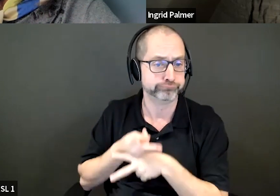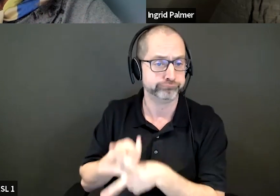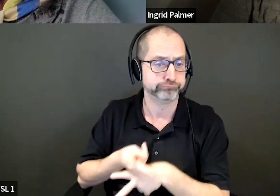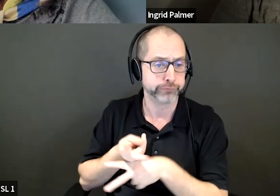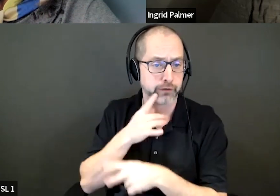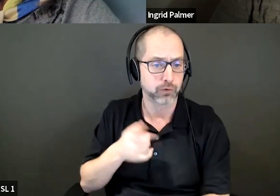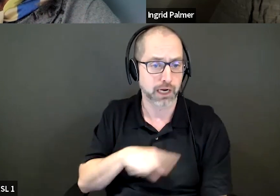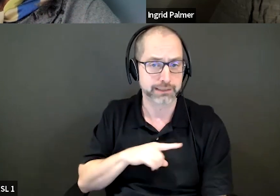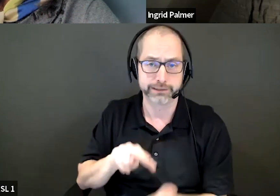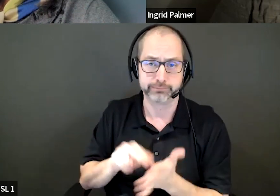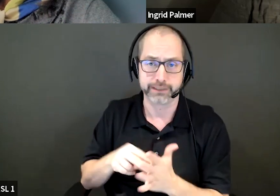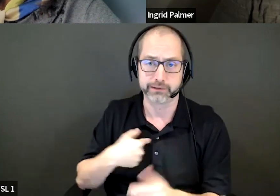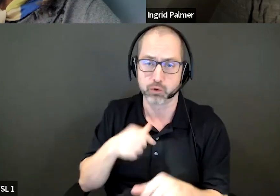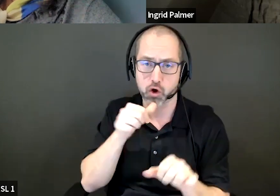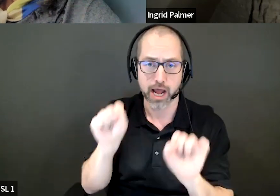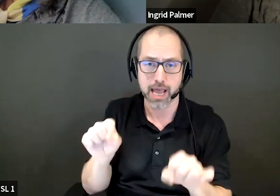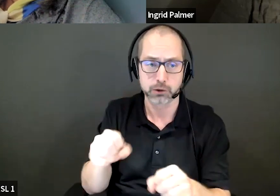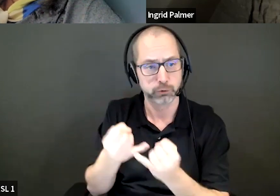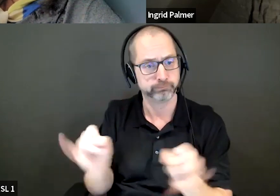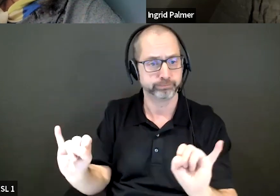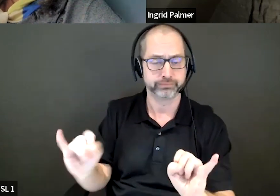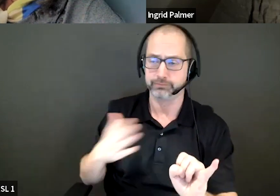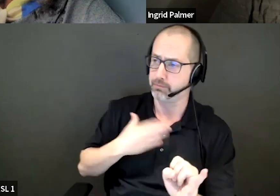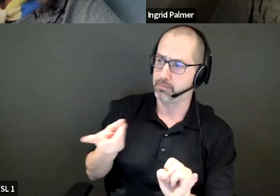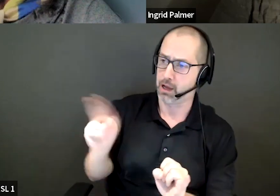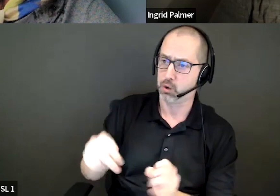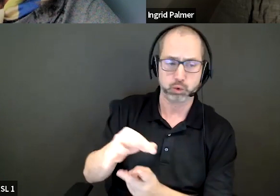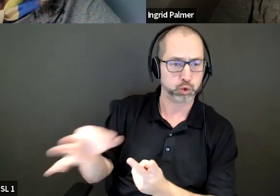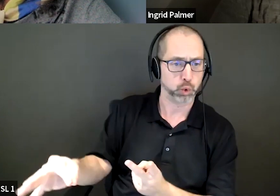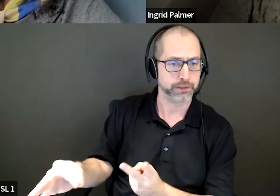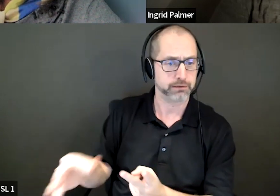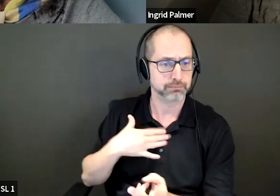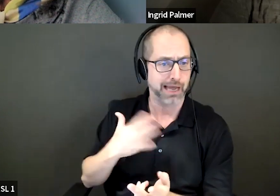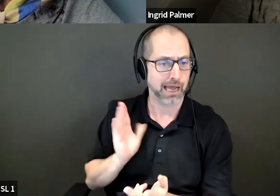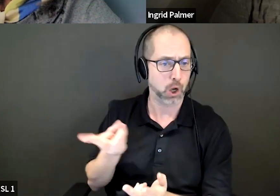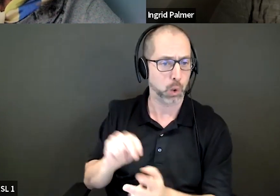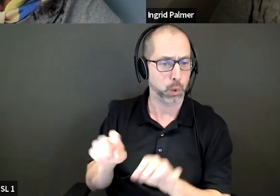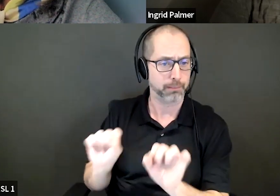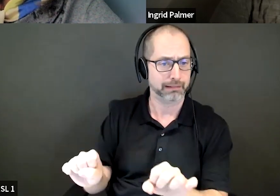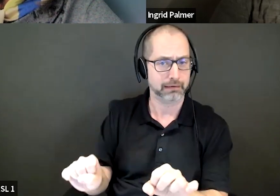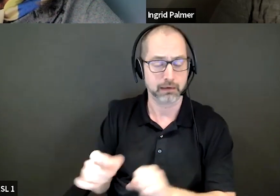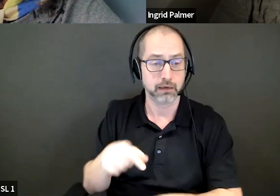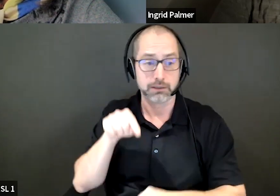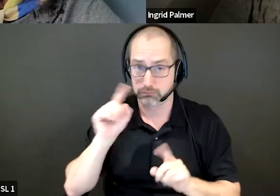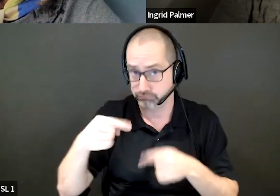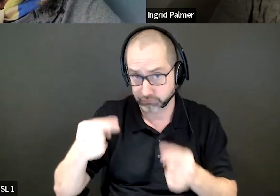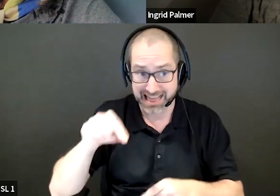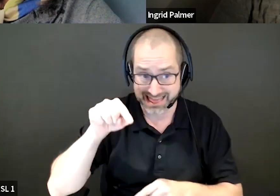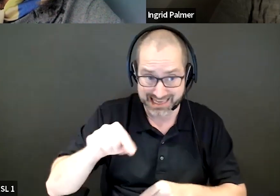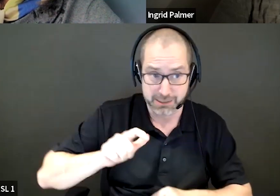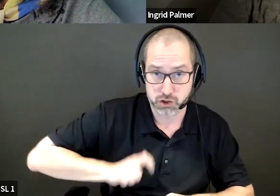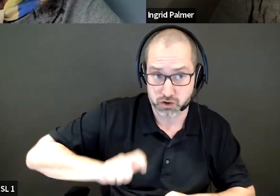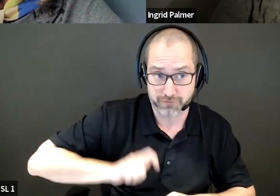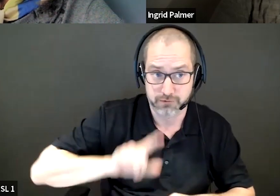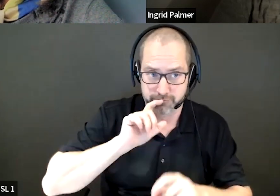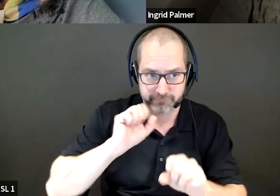own agency or decision-making authority over our lives. This conference has really brought